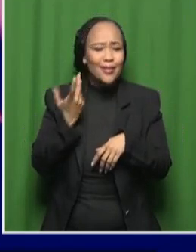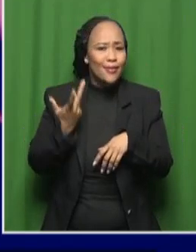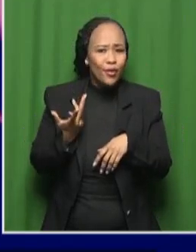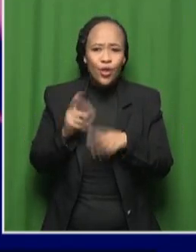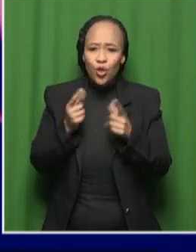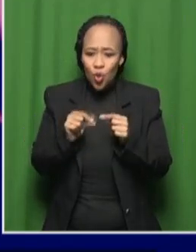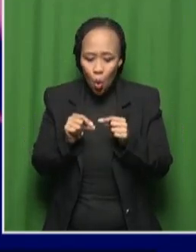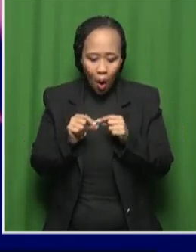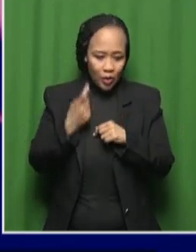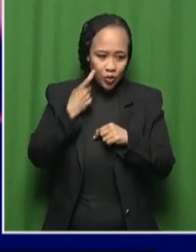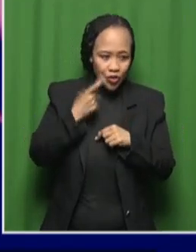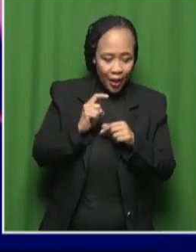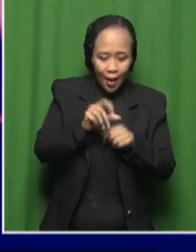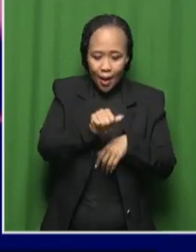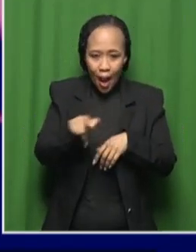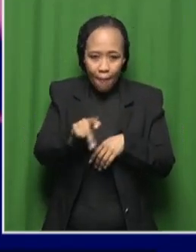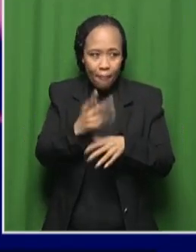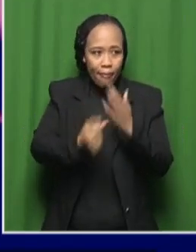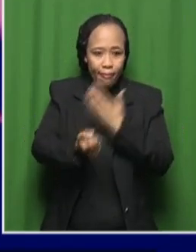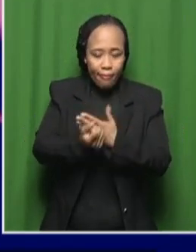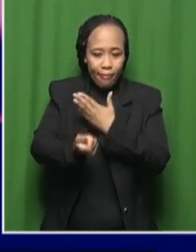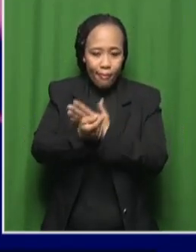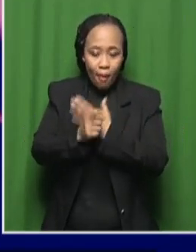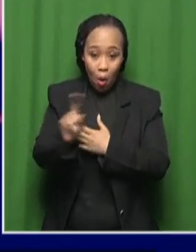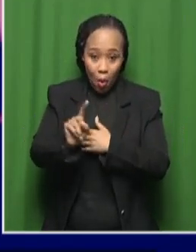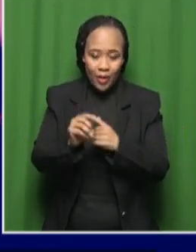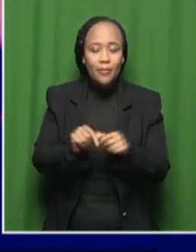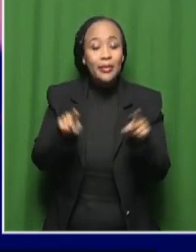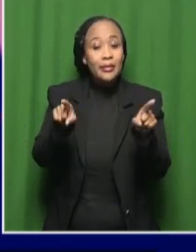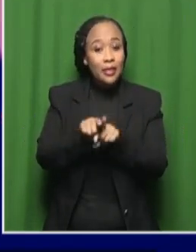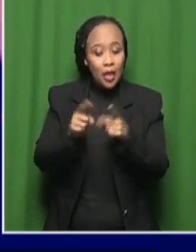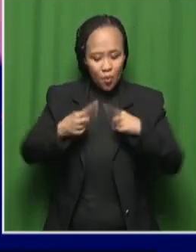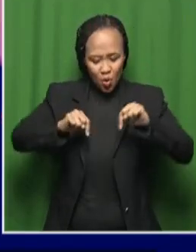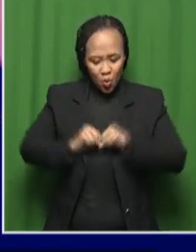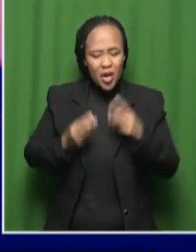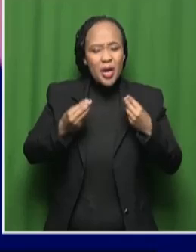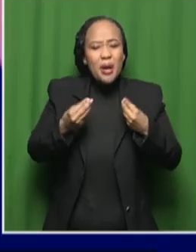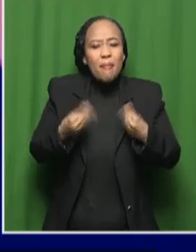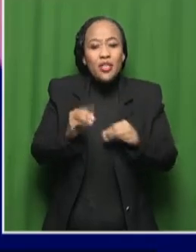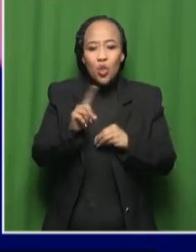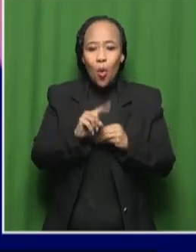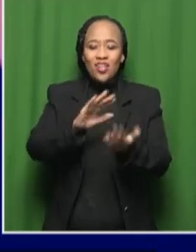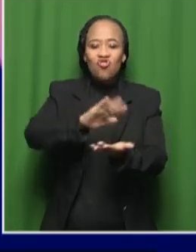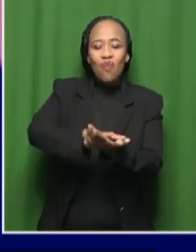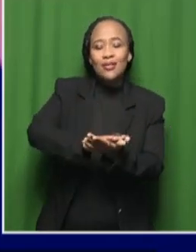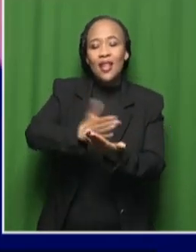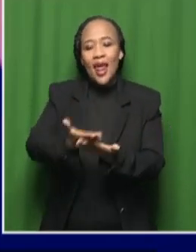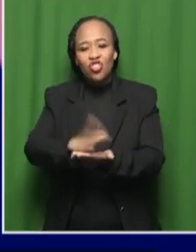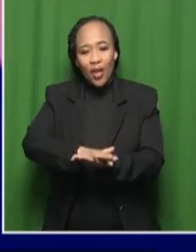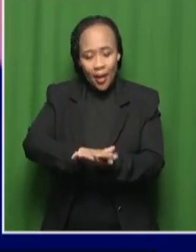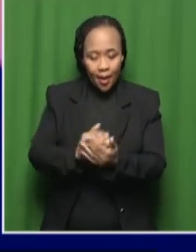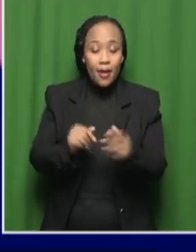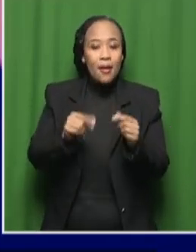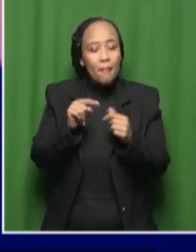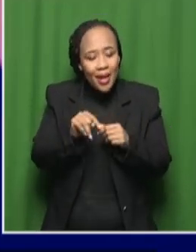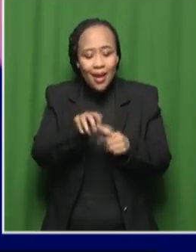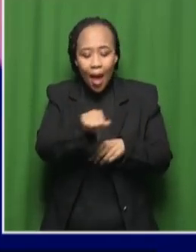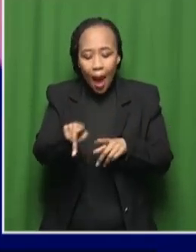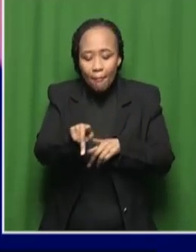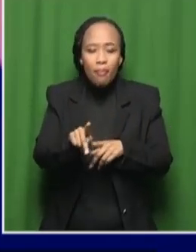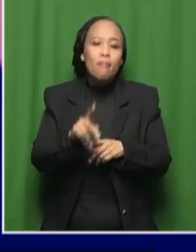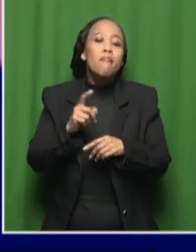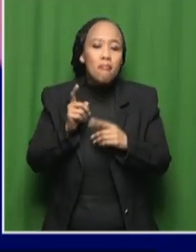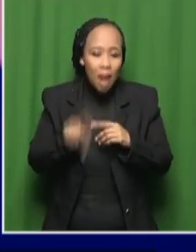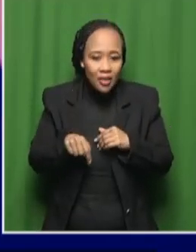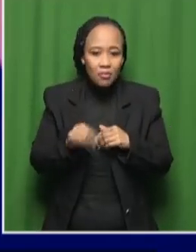the app. And the second step that we are busy with as well is translation. So it needs to be something that is very user-friendly, immaterial